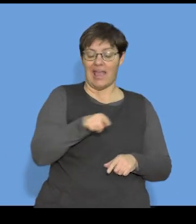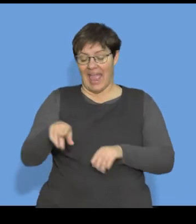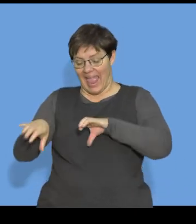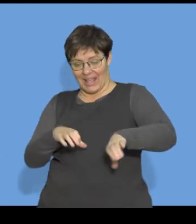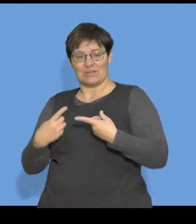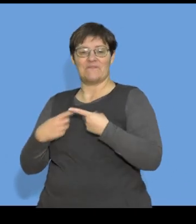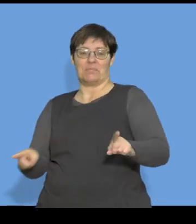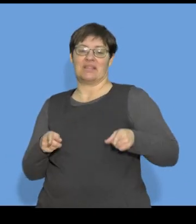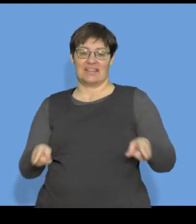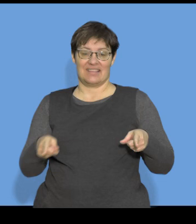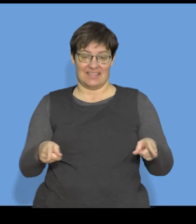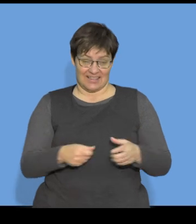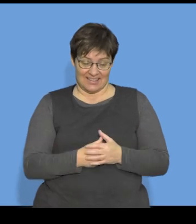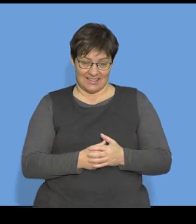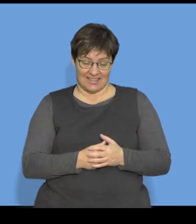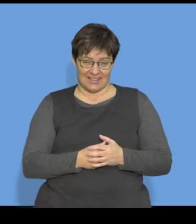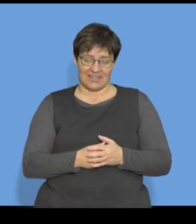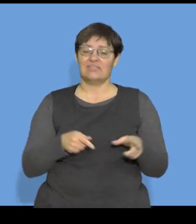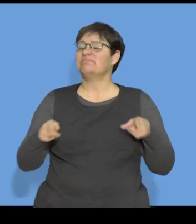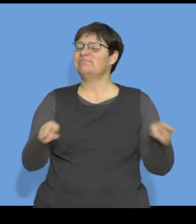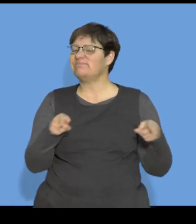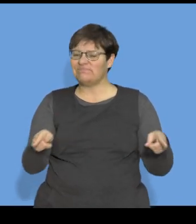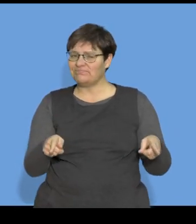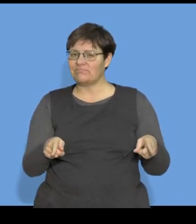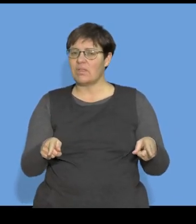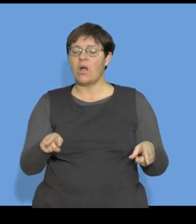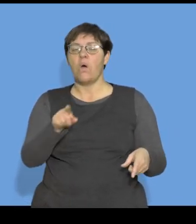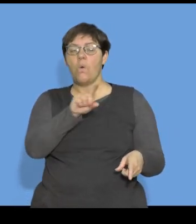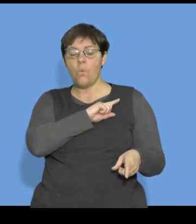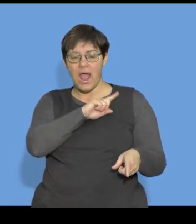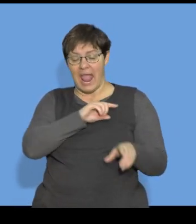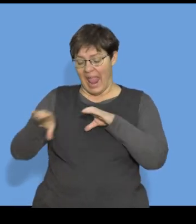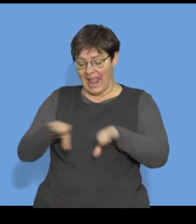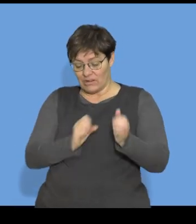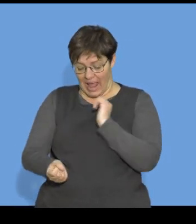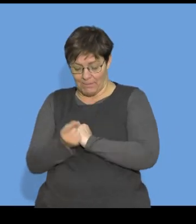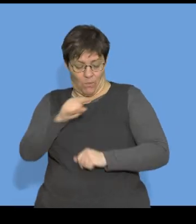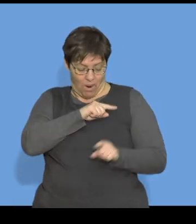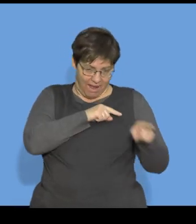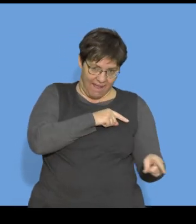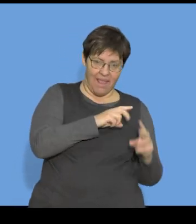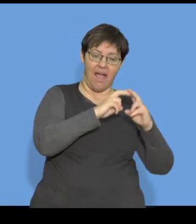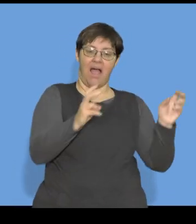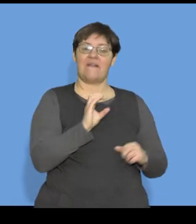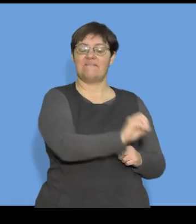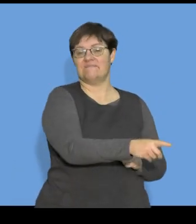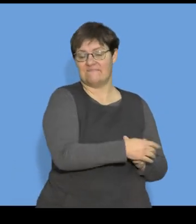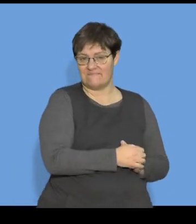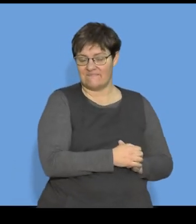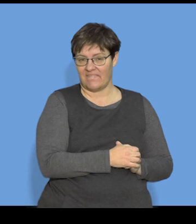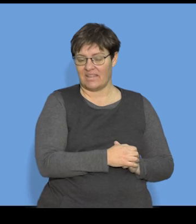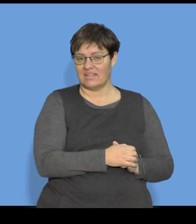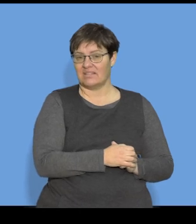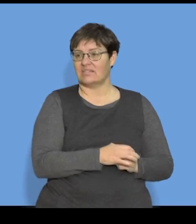action. Reflex action takes place because the reflex arc is there. What is this reflex arc? The path of